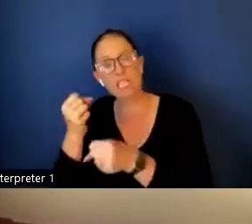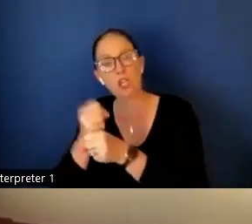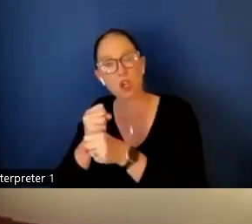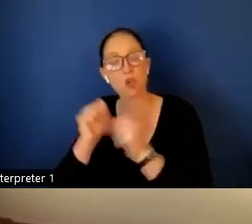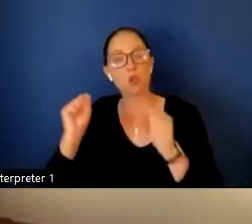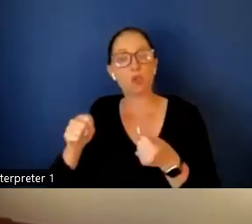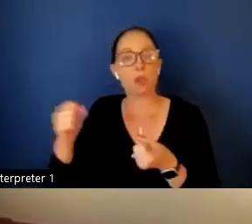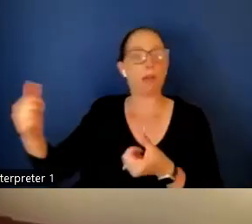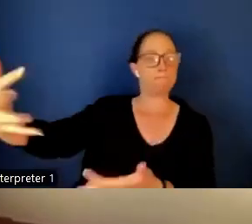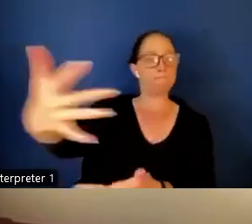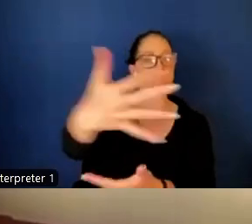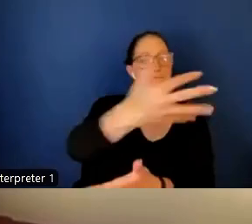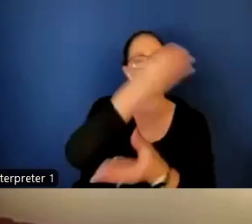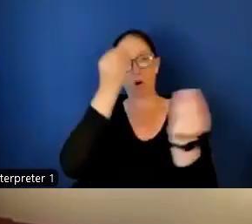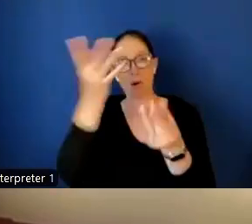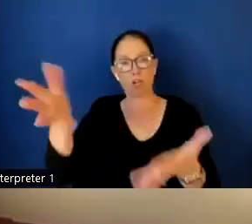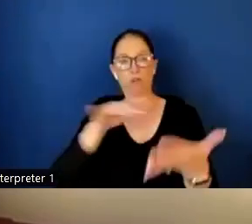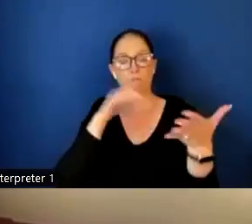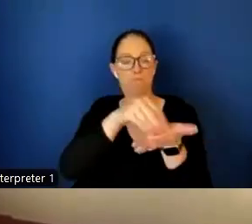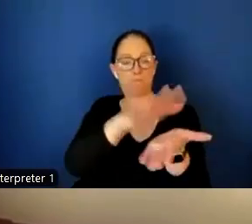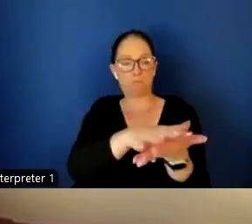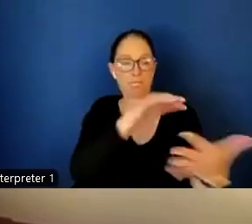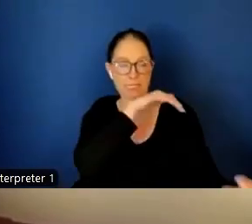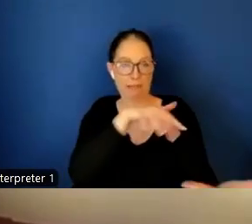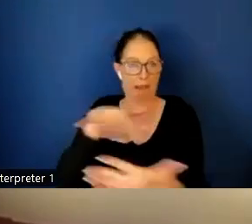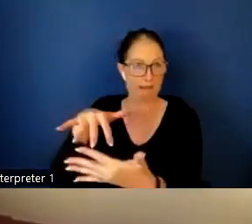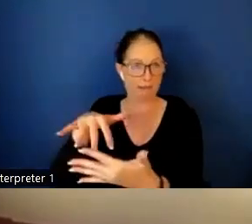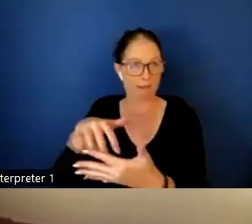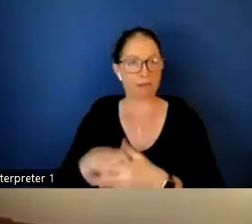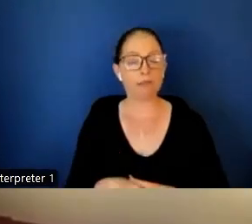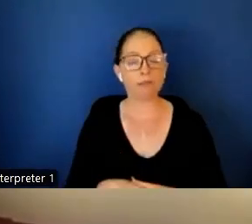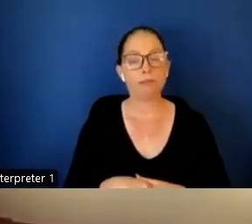And the last thing was